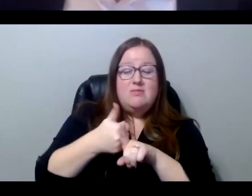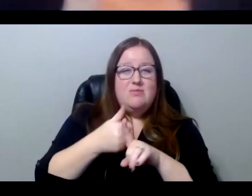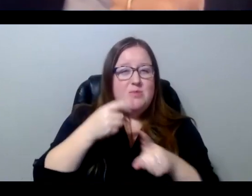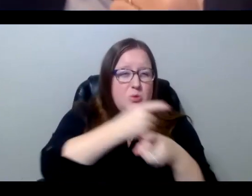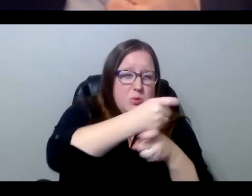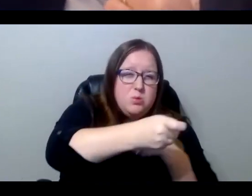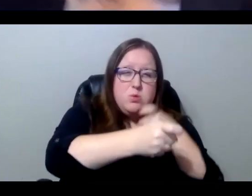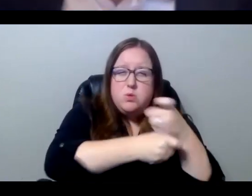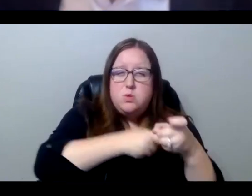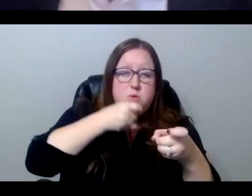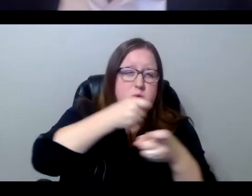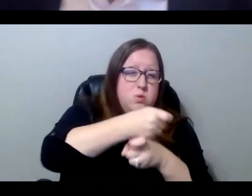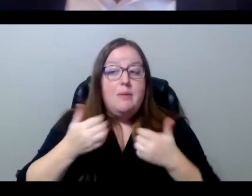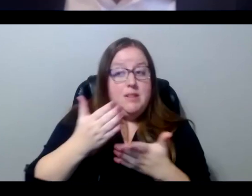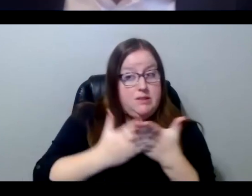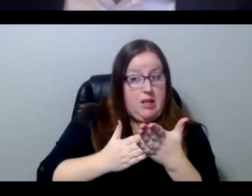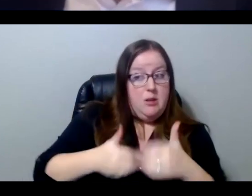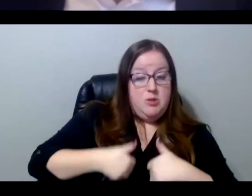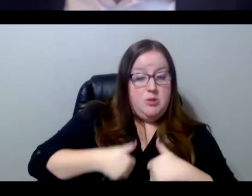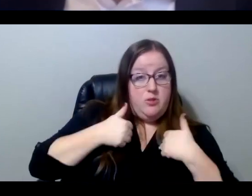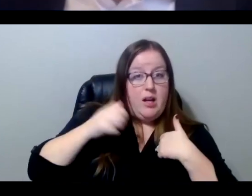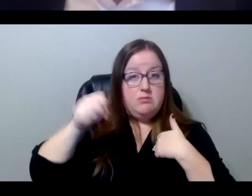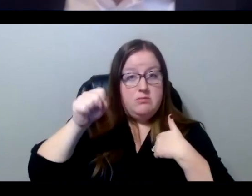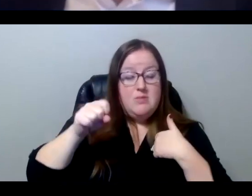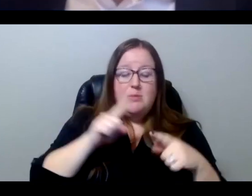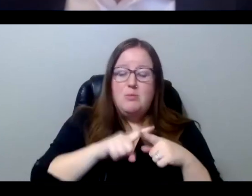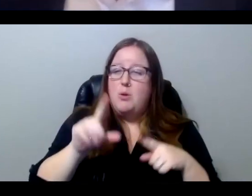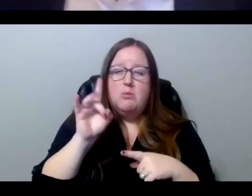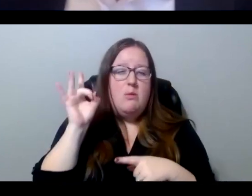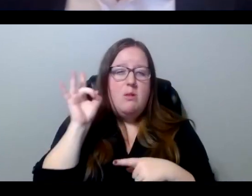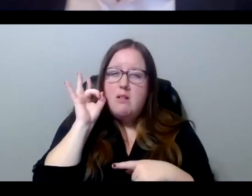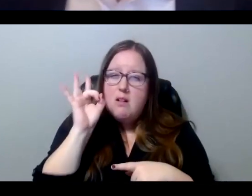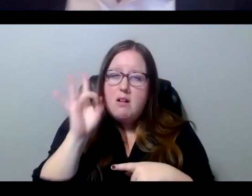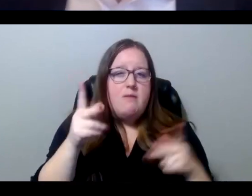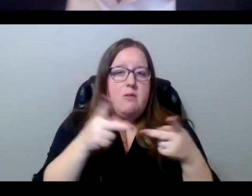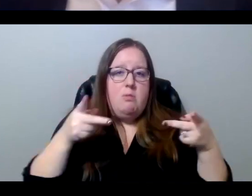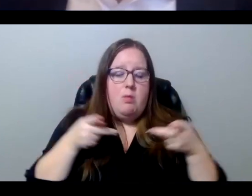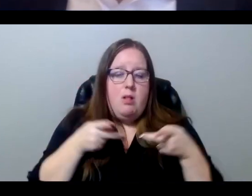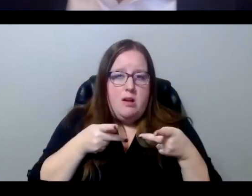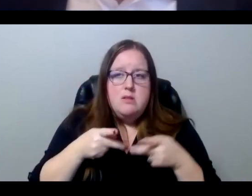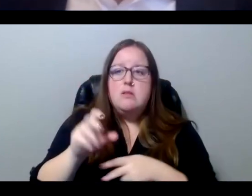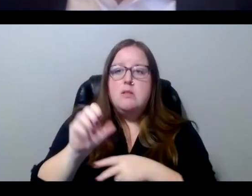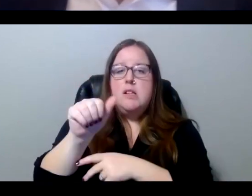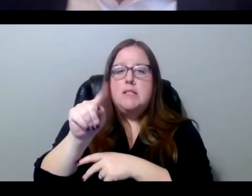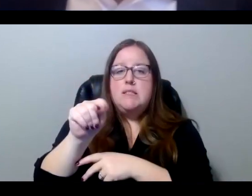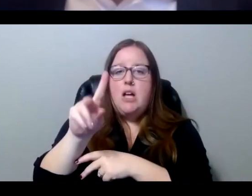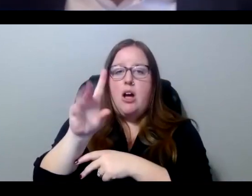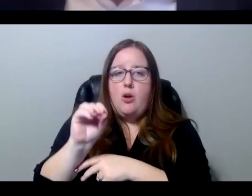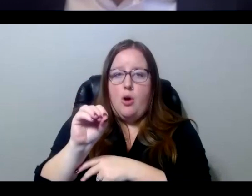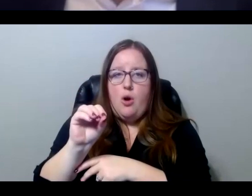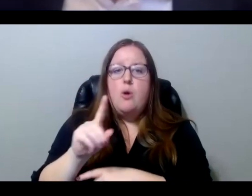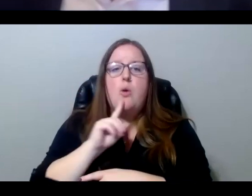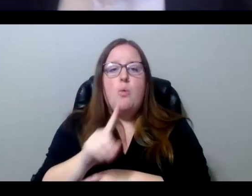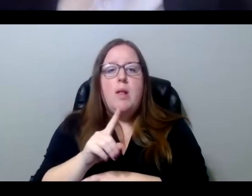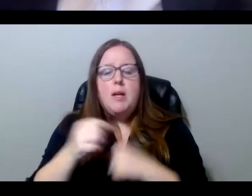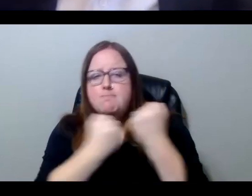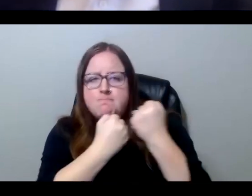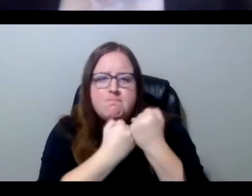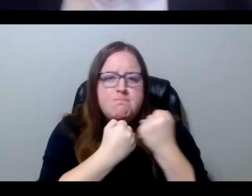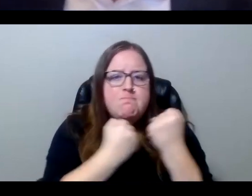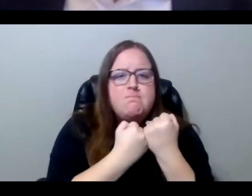but most did not make it. Okay, let's look at genocide and what the definition is, and I appreciate Sarah mentioning